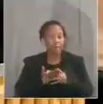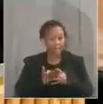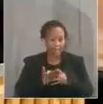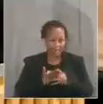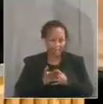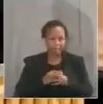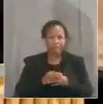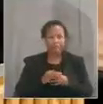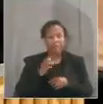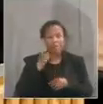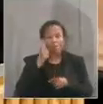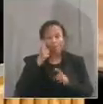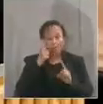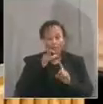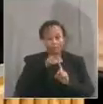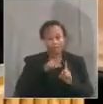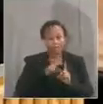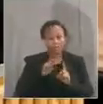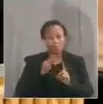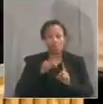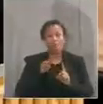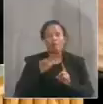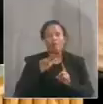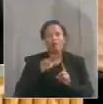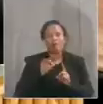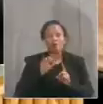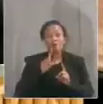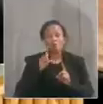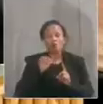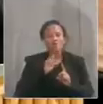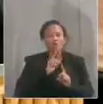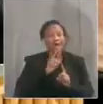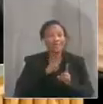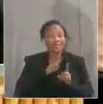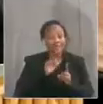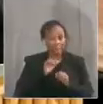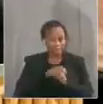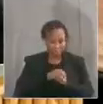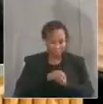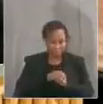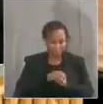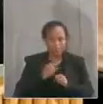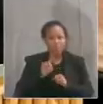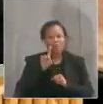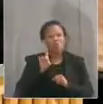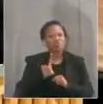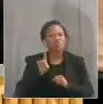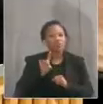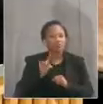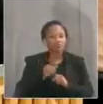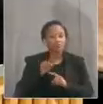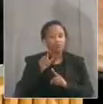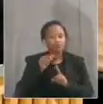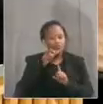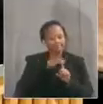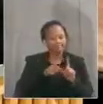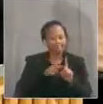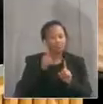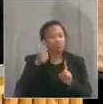the witness was about to answer a question, and the question, General, is you were